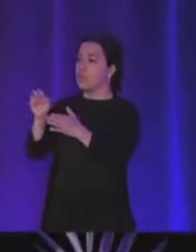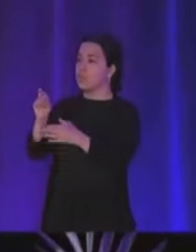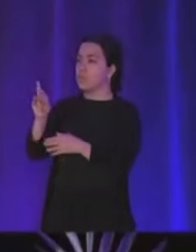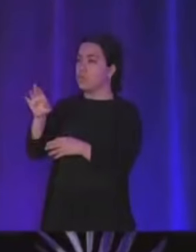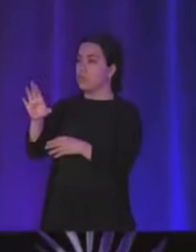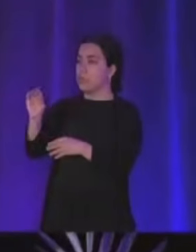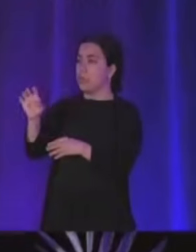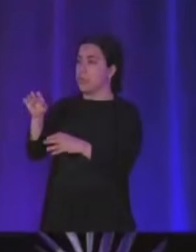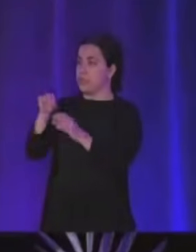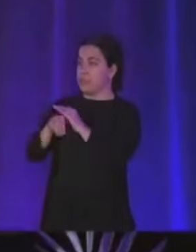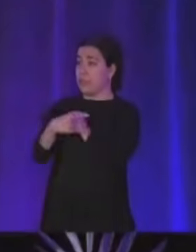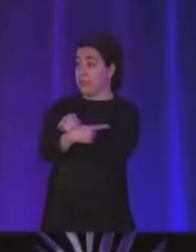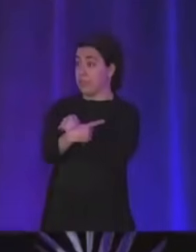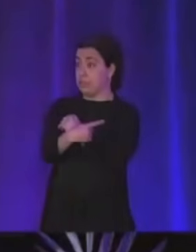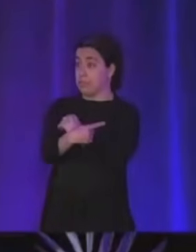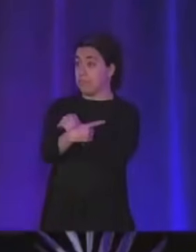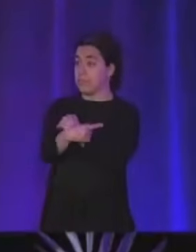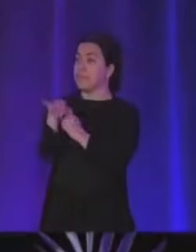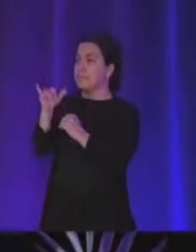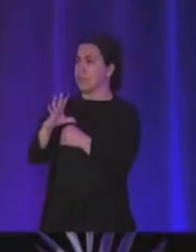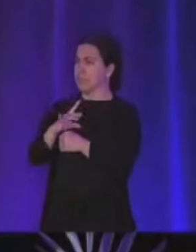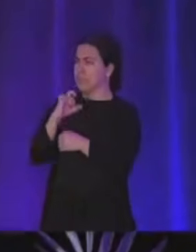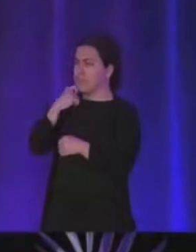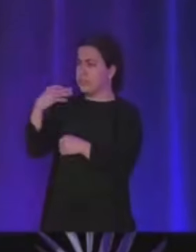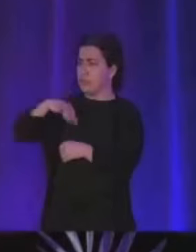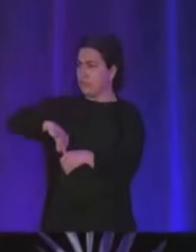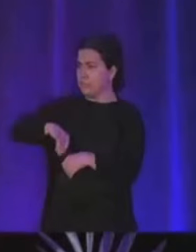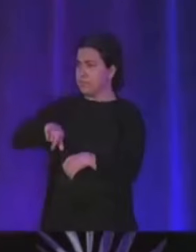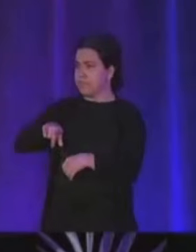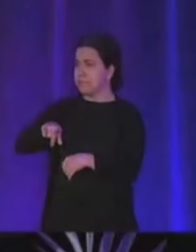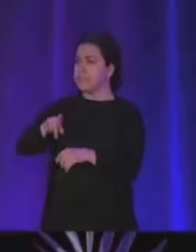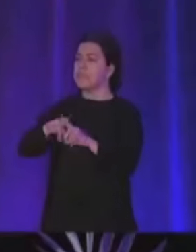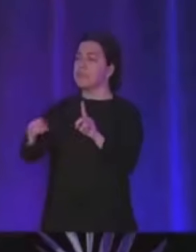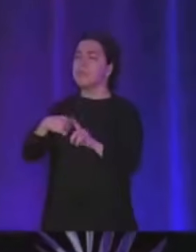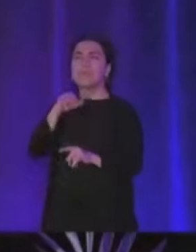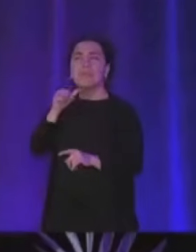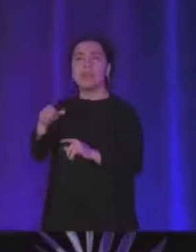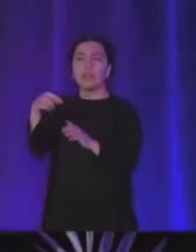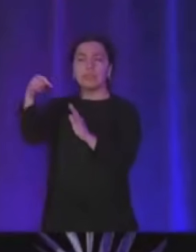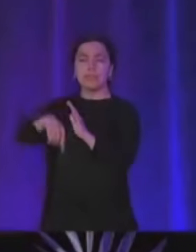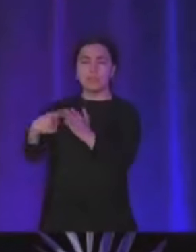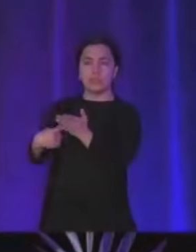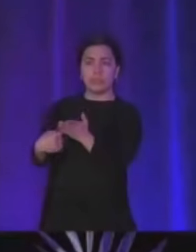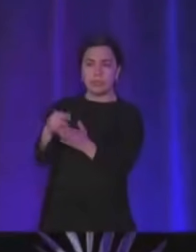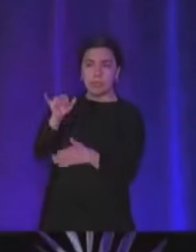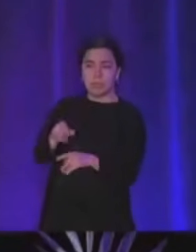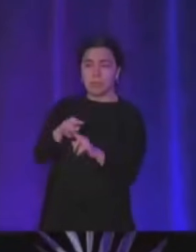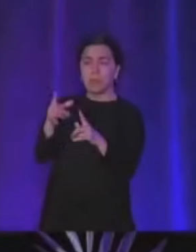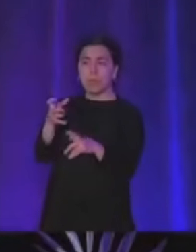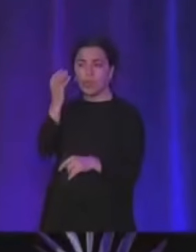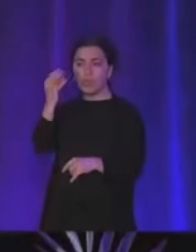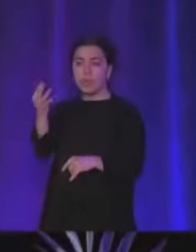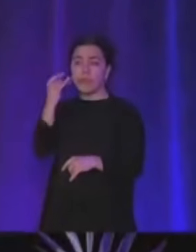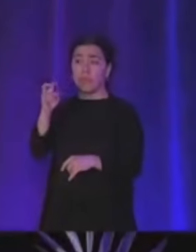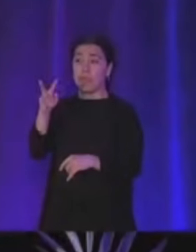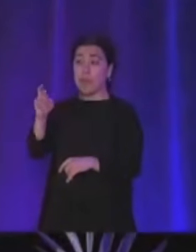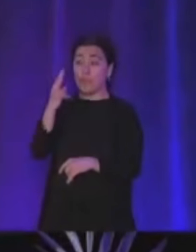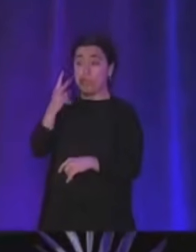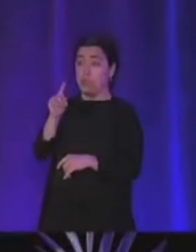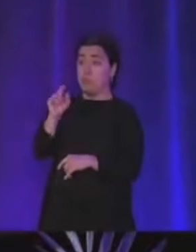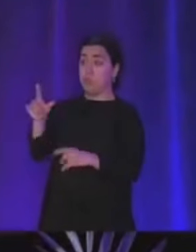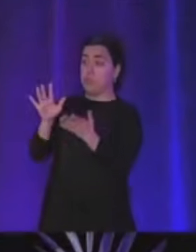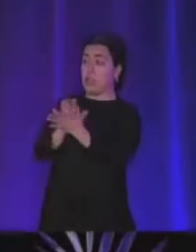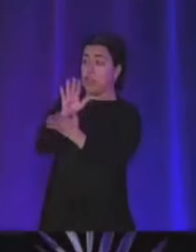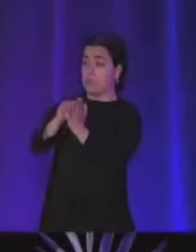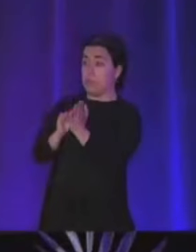thing. That's really cool and really useful. And I'm not going to dive too deep into it, but I want you to know that if you ever see a tool